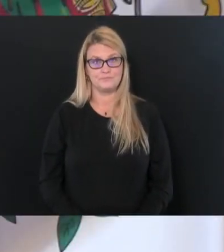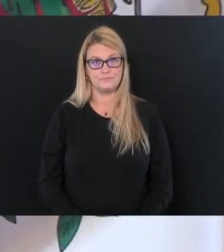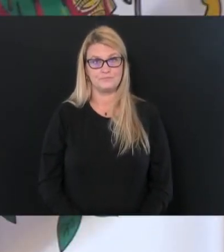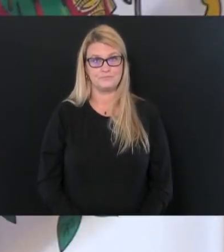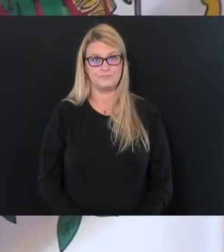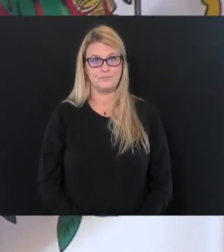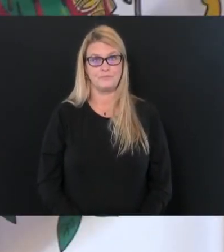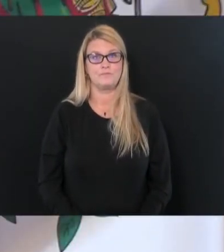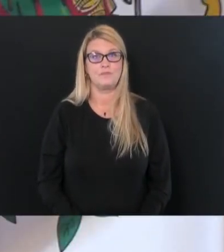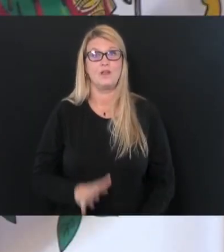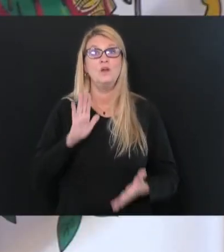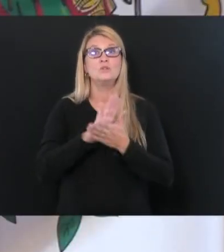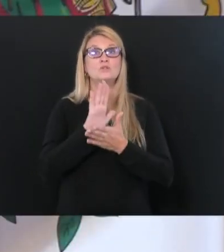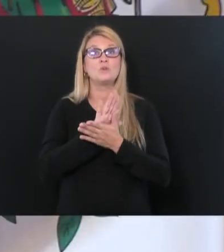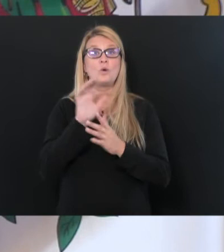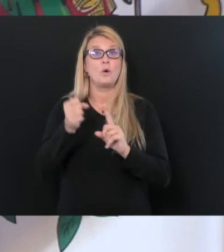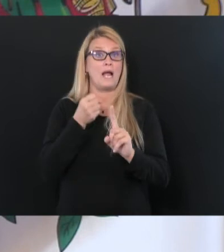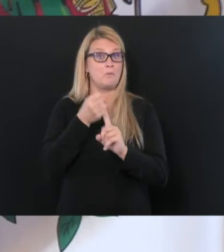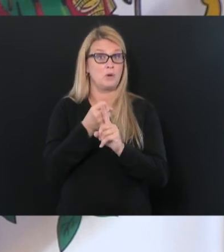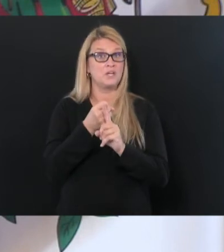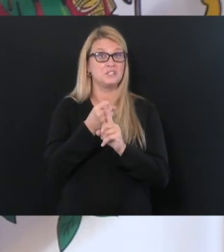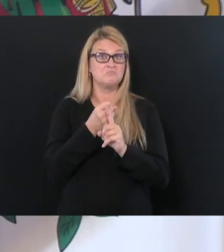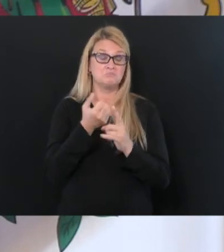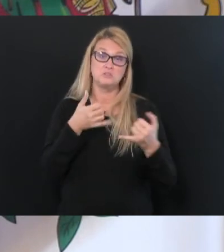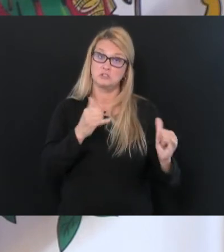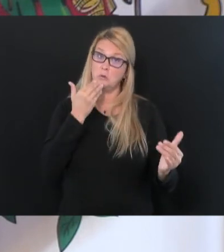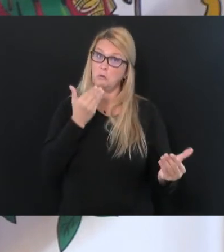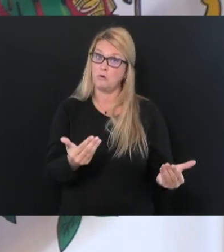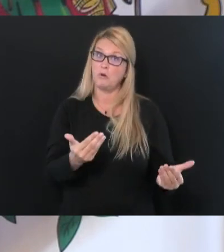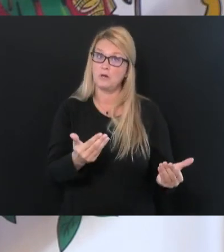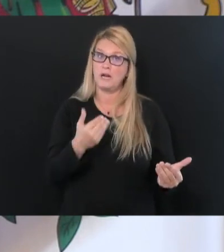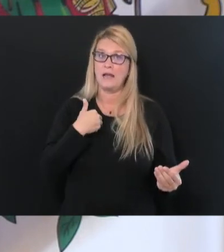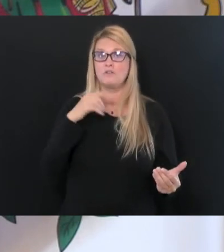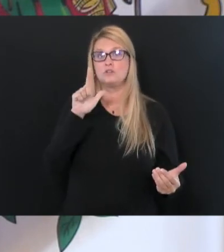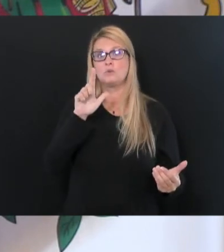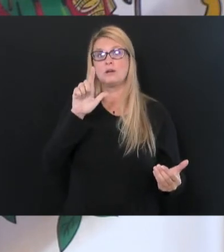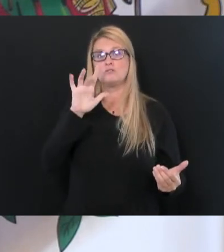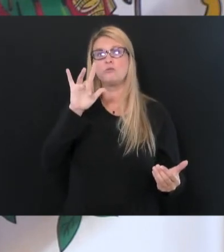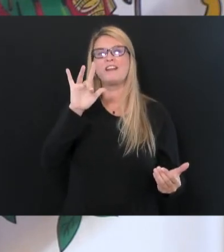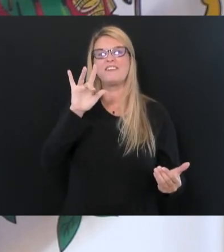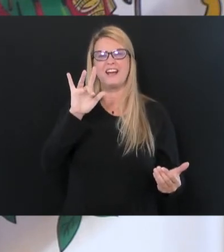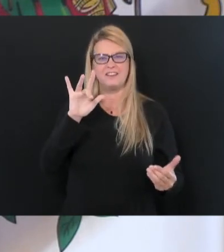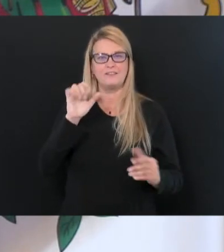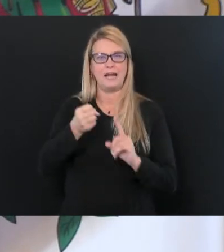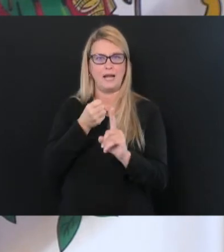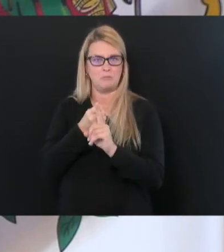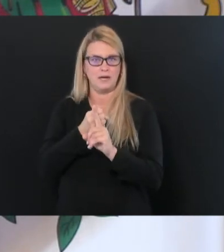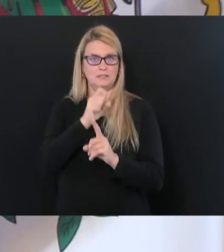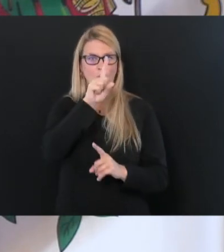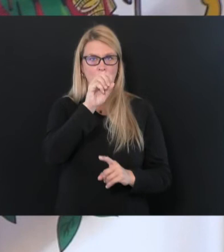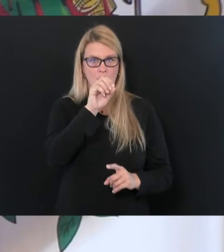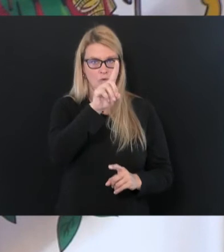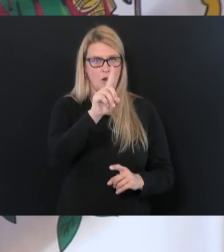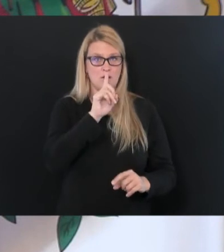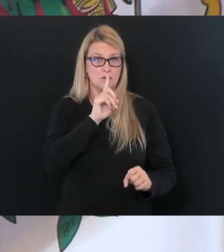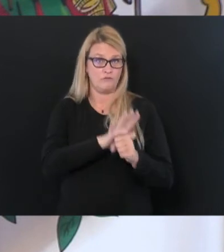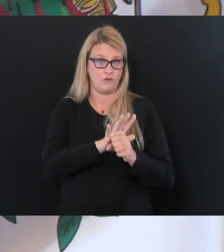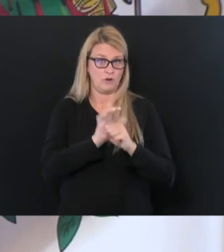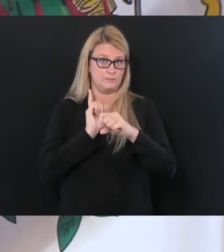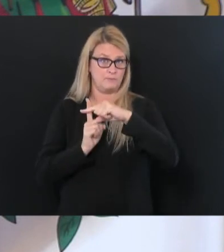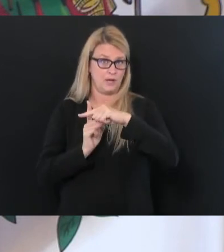Our school outbreaks still are really pretty dadgum good. We have 25 outbreaks and 101 confirmed cases in our public